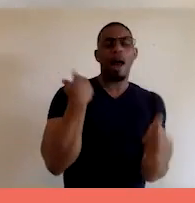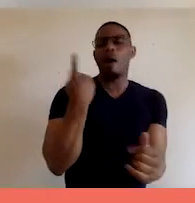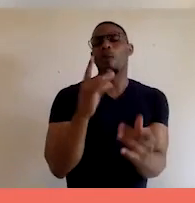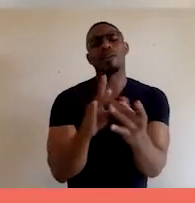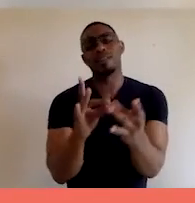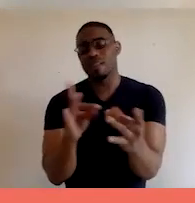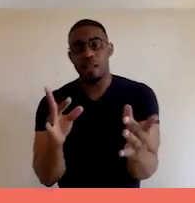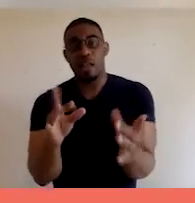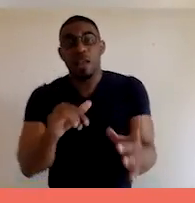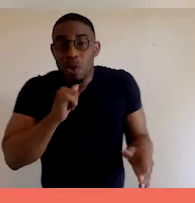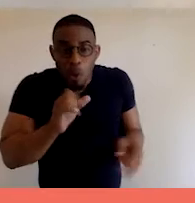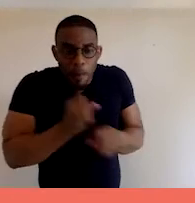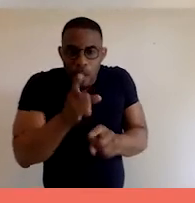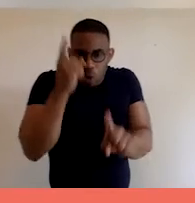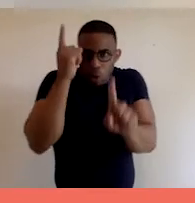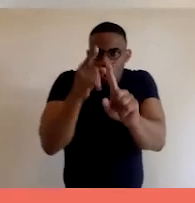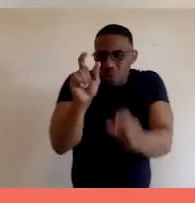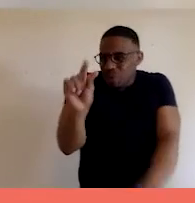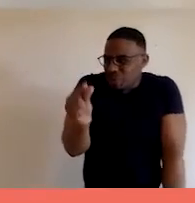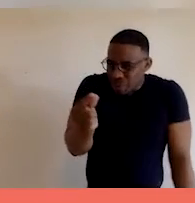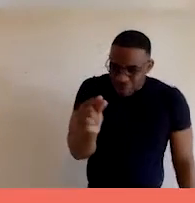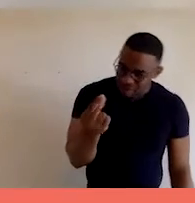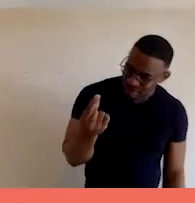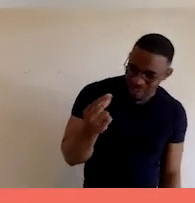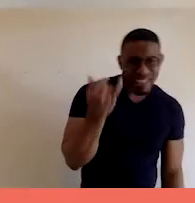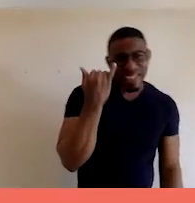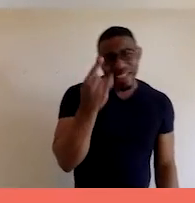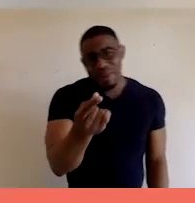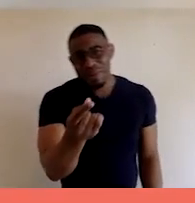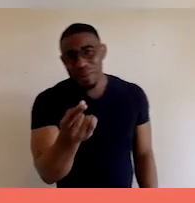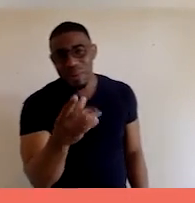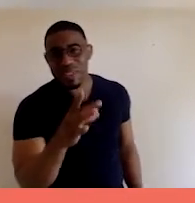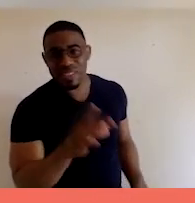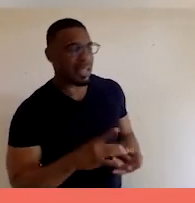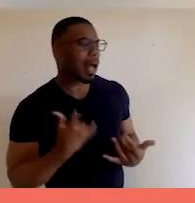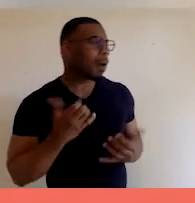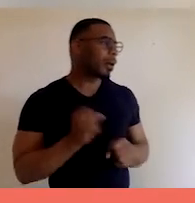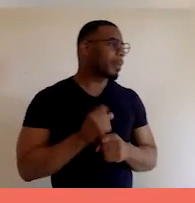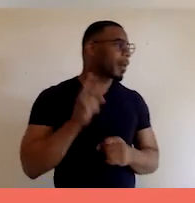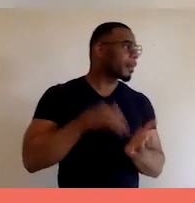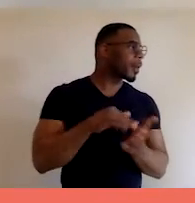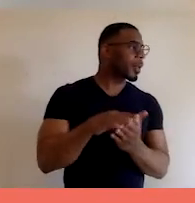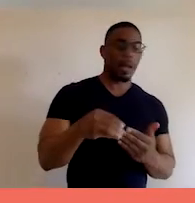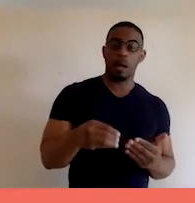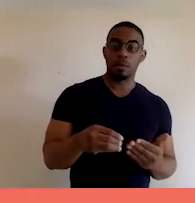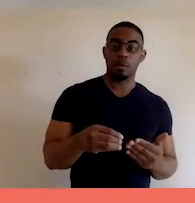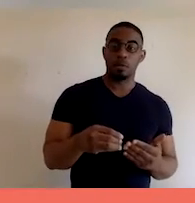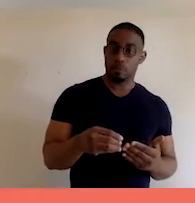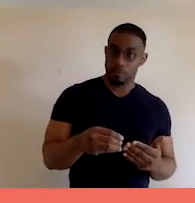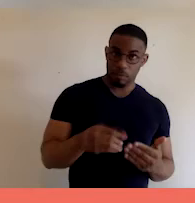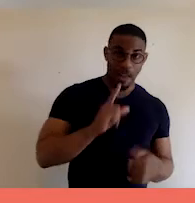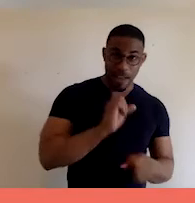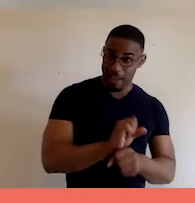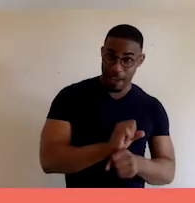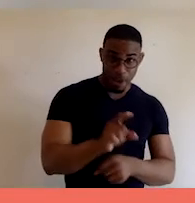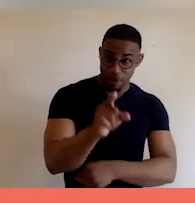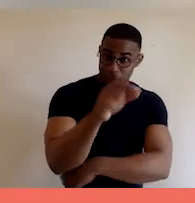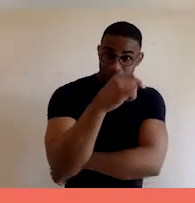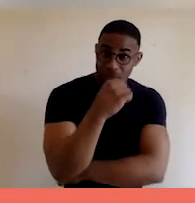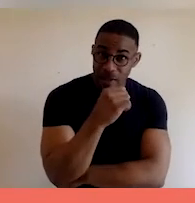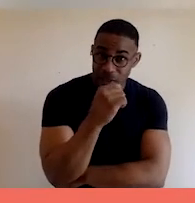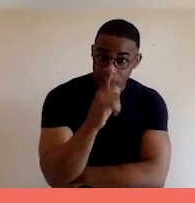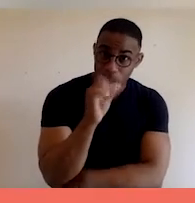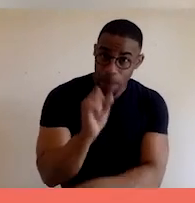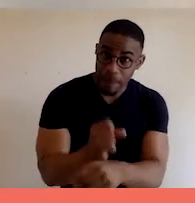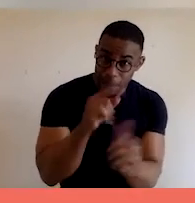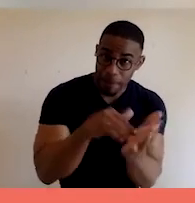say, don't make your goals small. And if you say, I want to make $1 million, I guarantee you